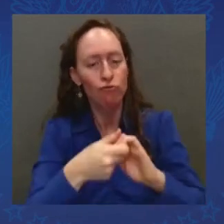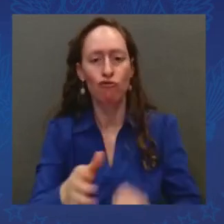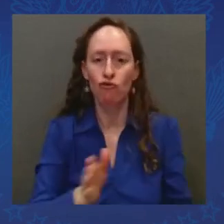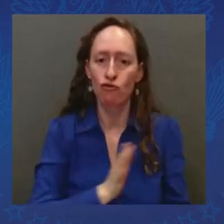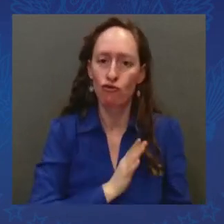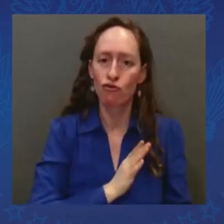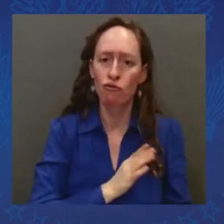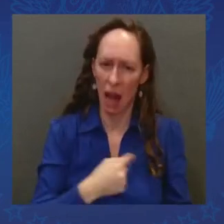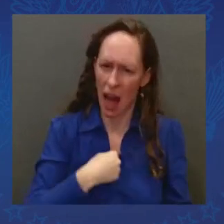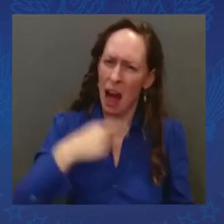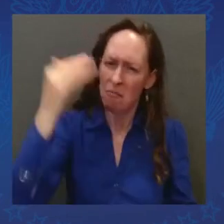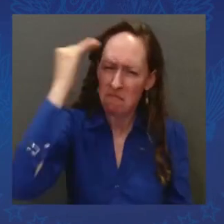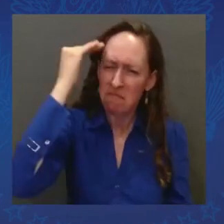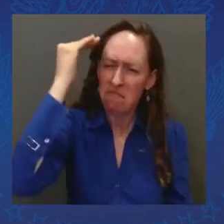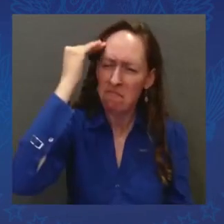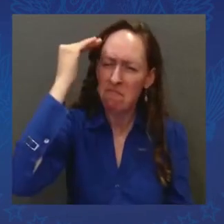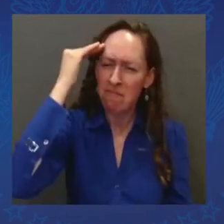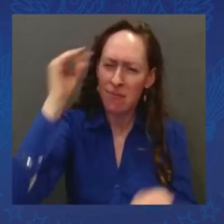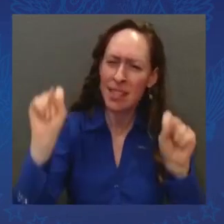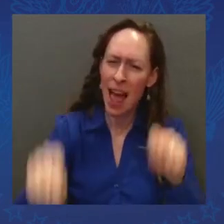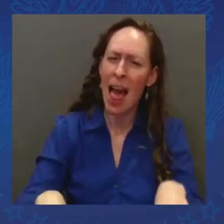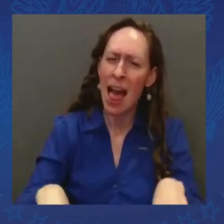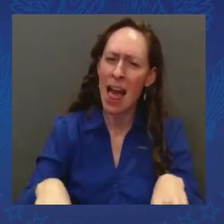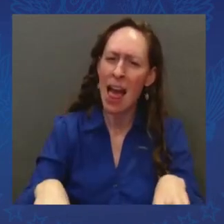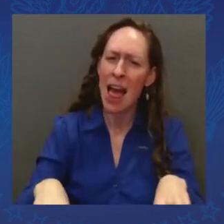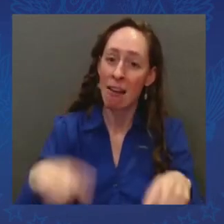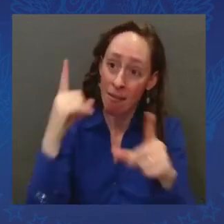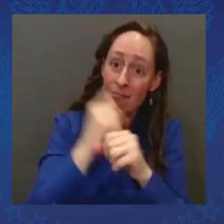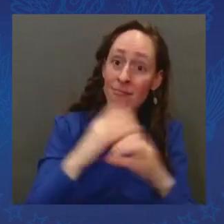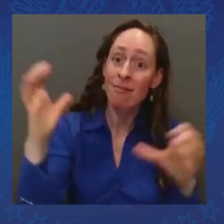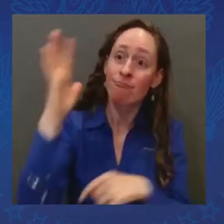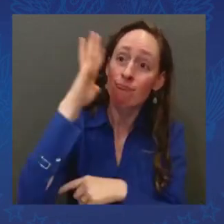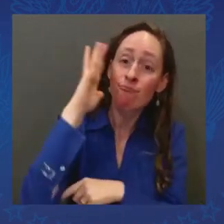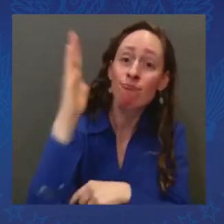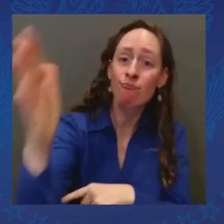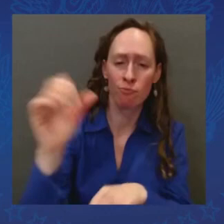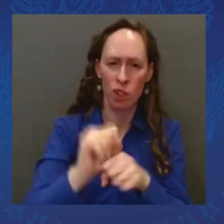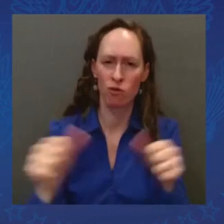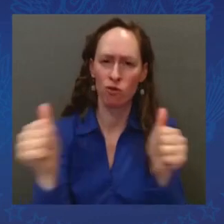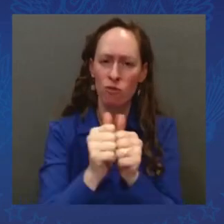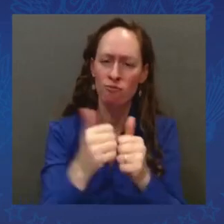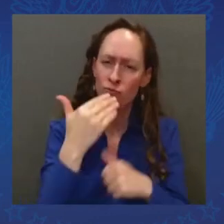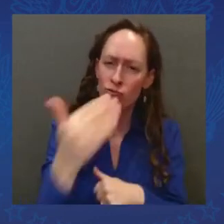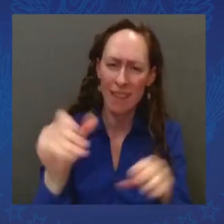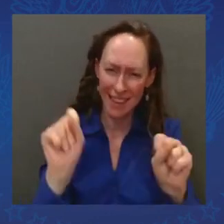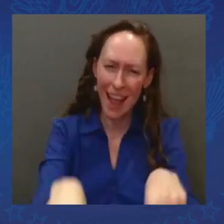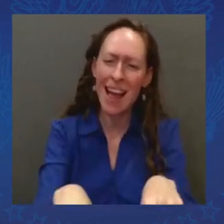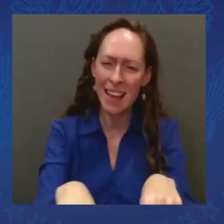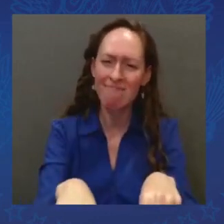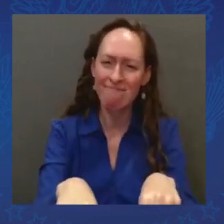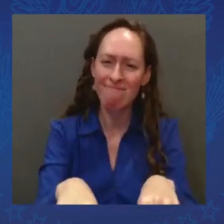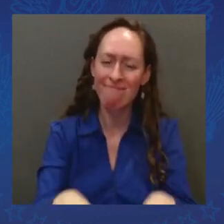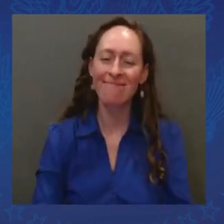relationship. Mr. President, you and I, we are at the helm of China-US